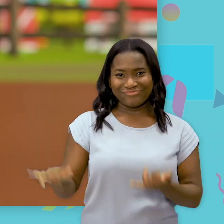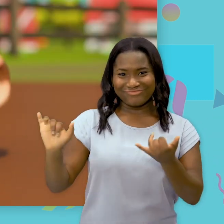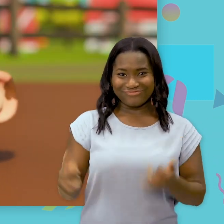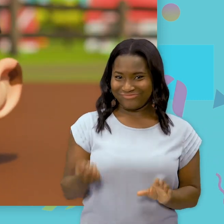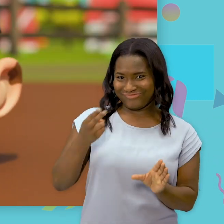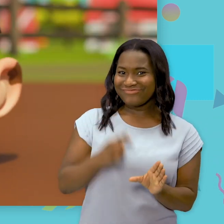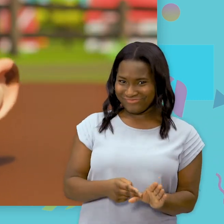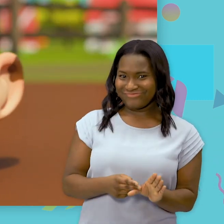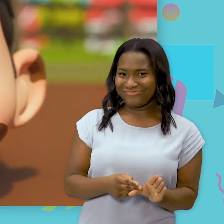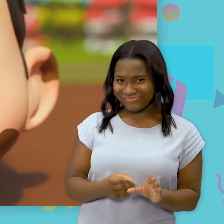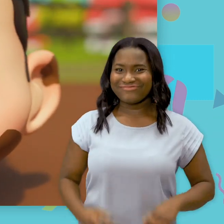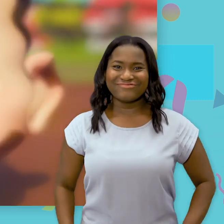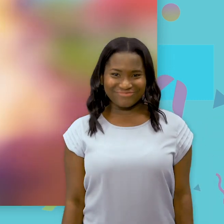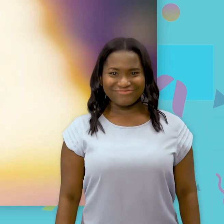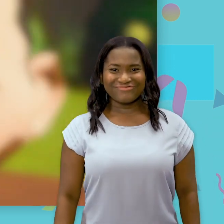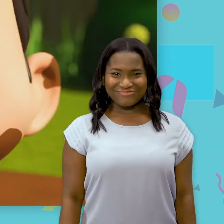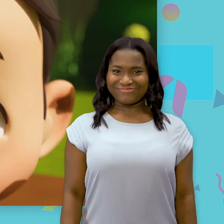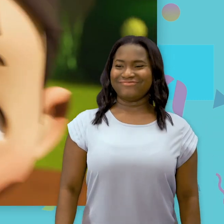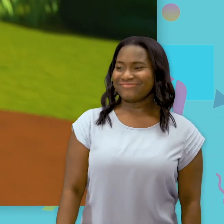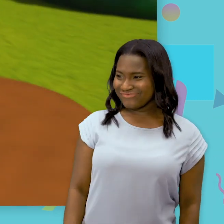me! Village Table LOWITY LOWITY LOWITY